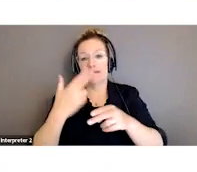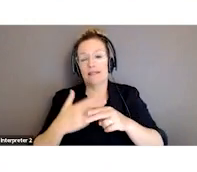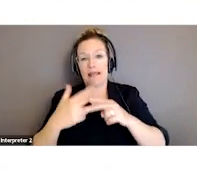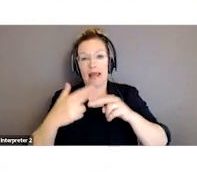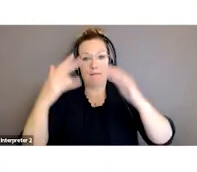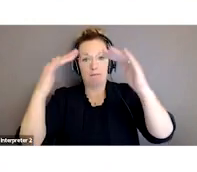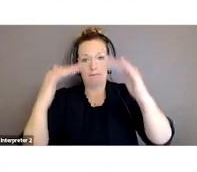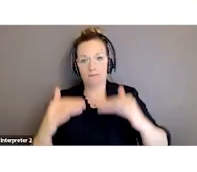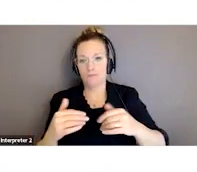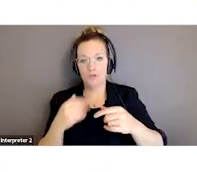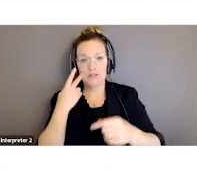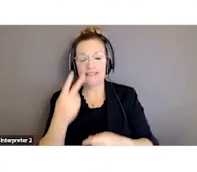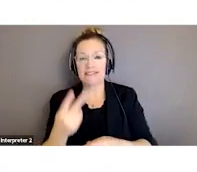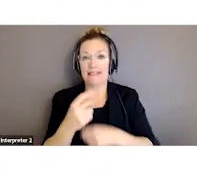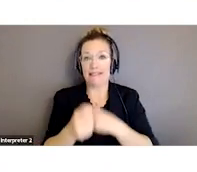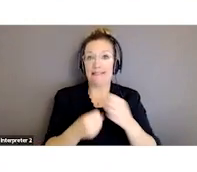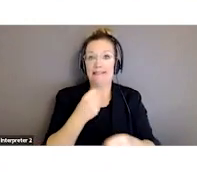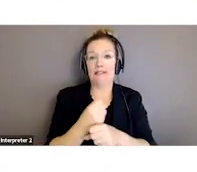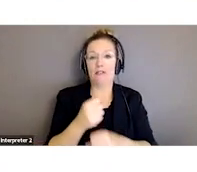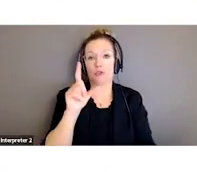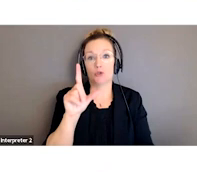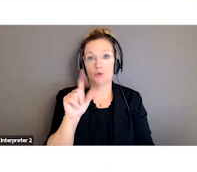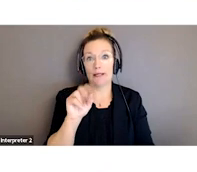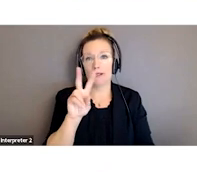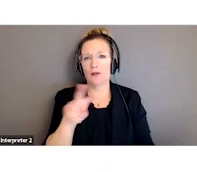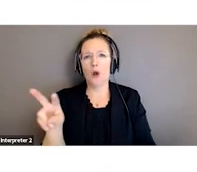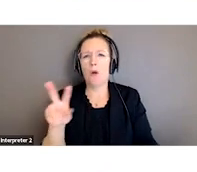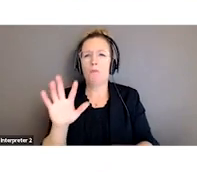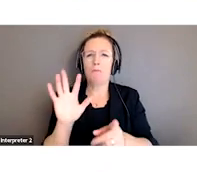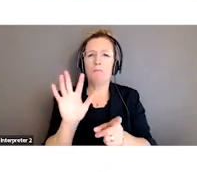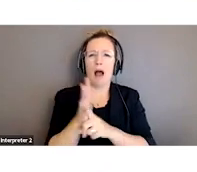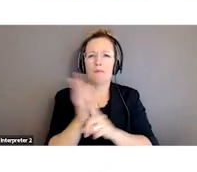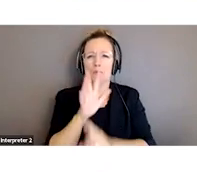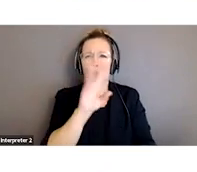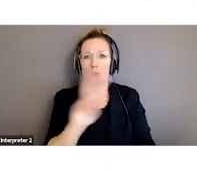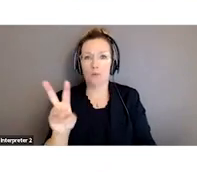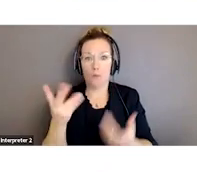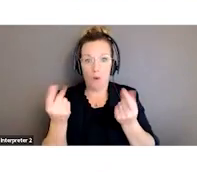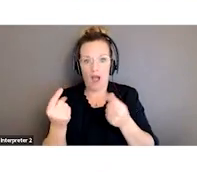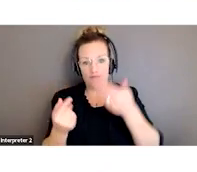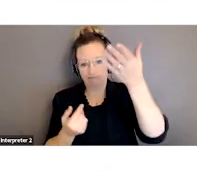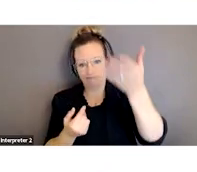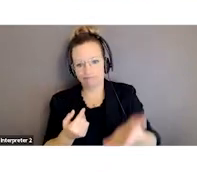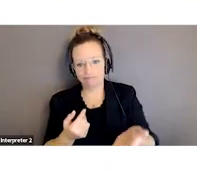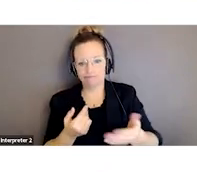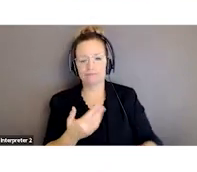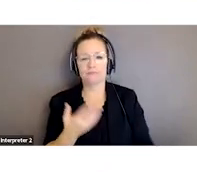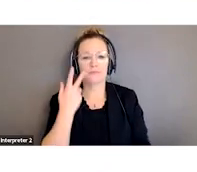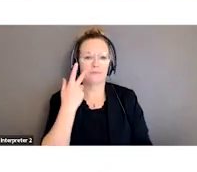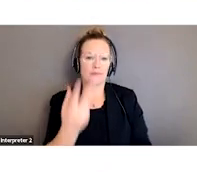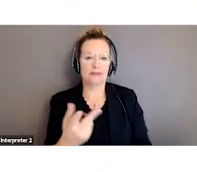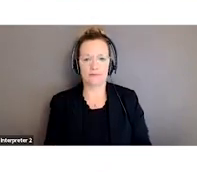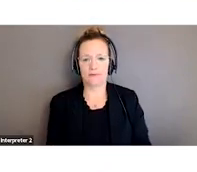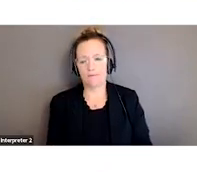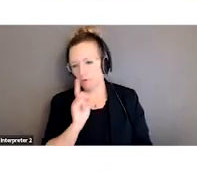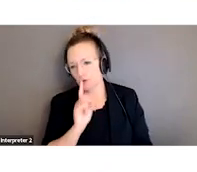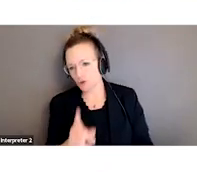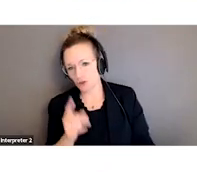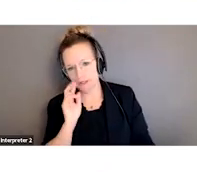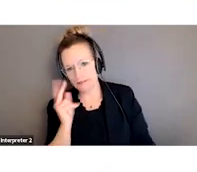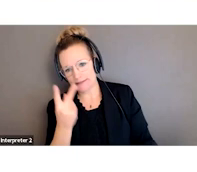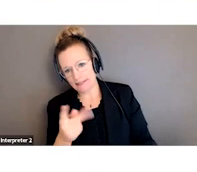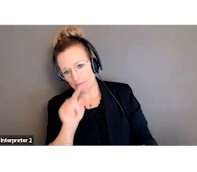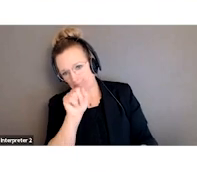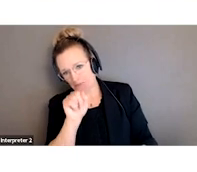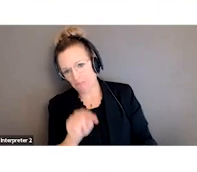2022, these were the most popular domain names on the internet. I think all of us has gone to at least probably 3